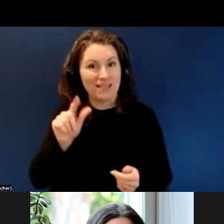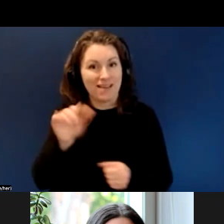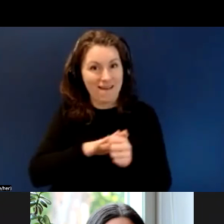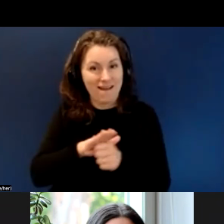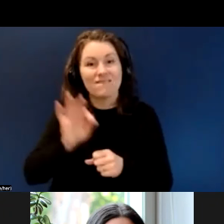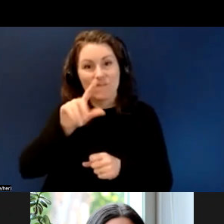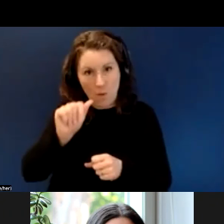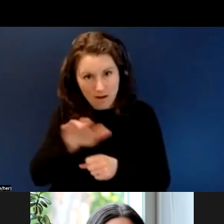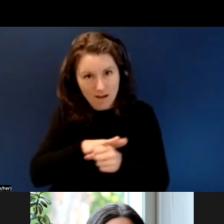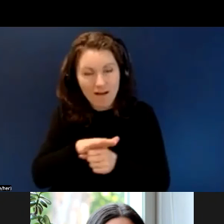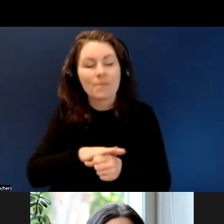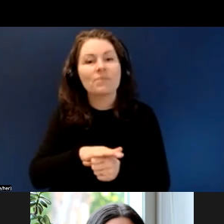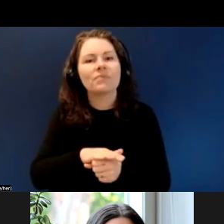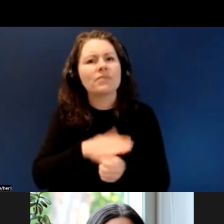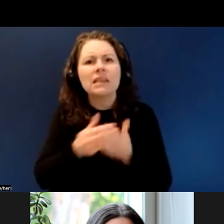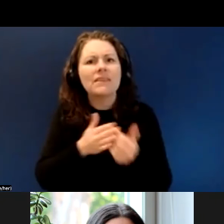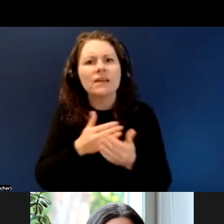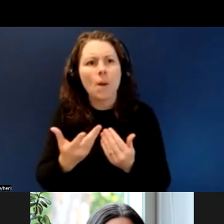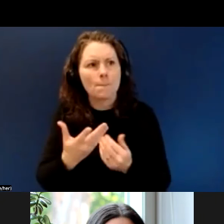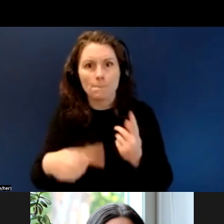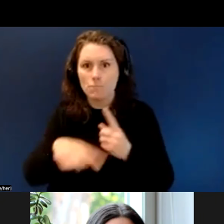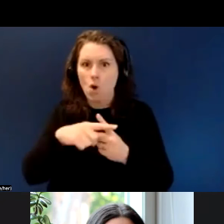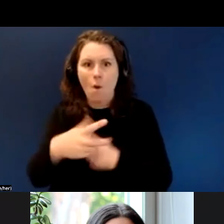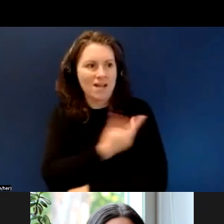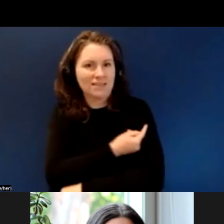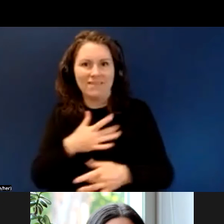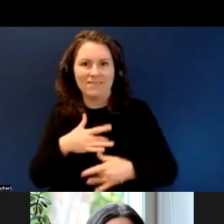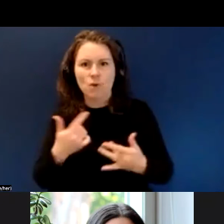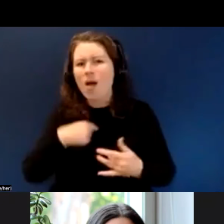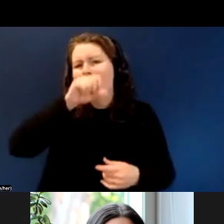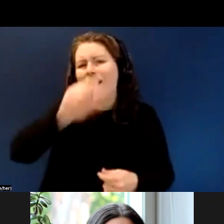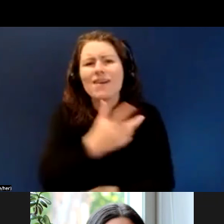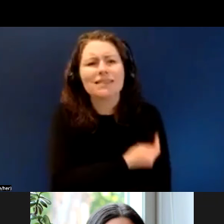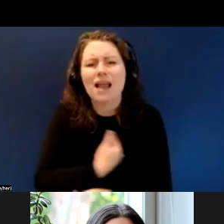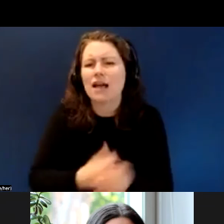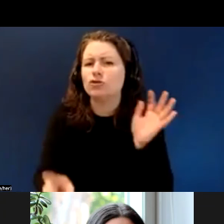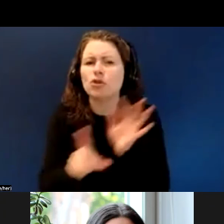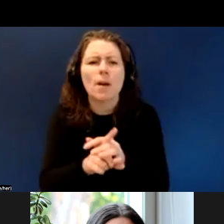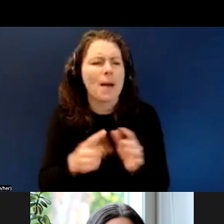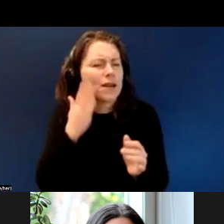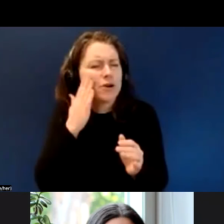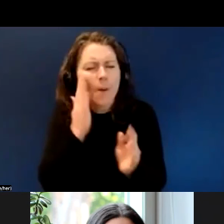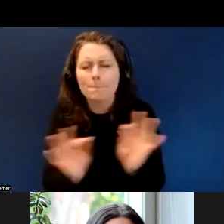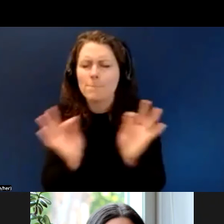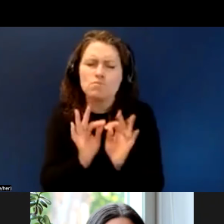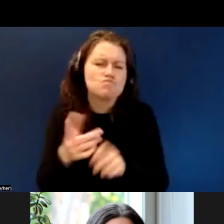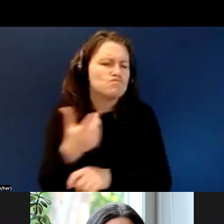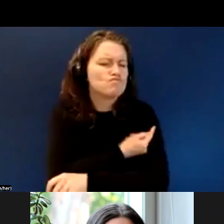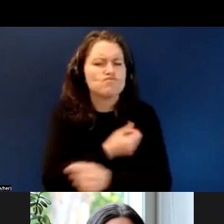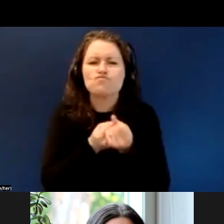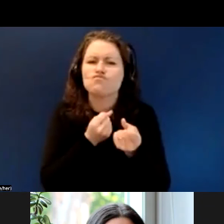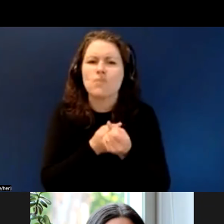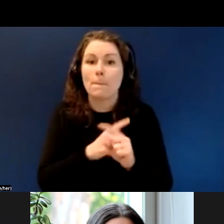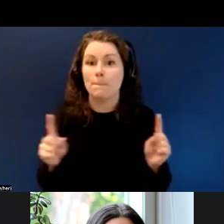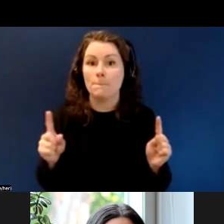Florida is that people will say, even at our pro-vaccine events, oh, I love vaccines. I showed up because I know this is a pro-vaccine event, but I